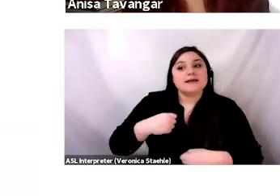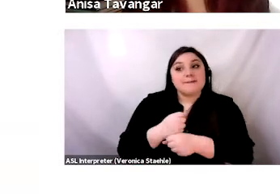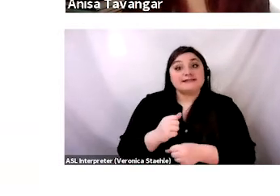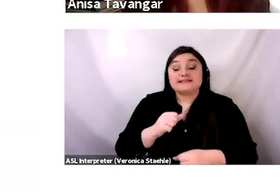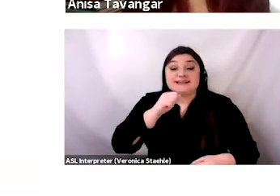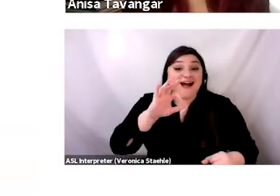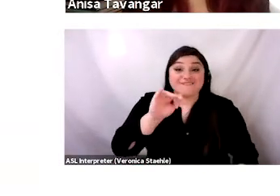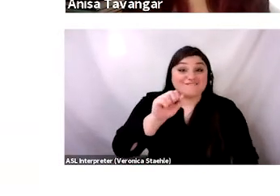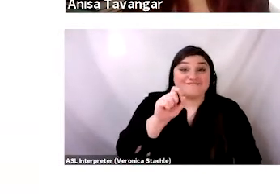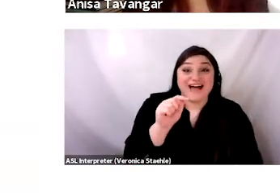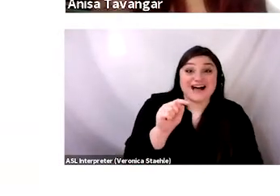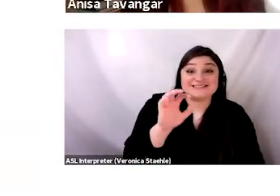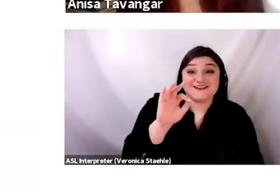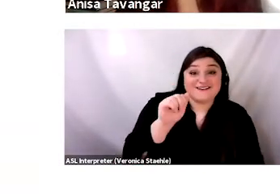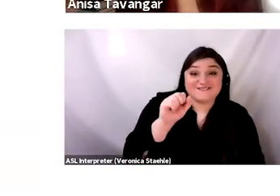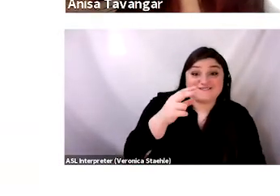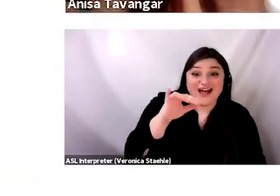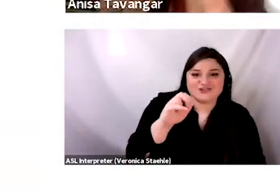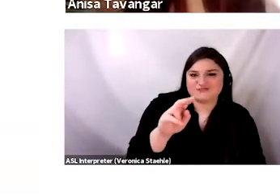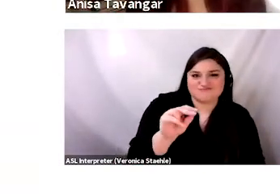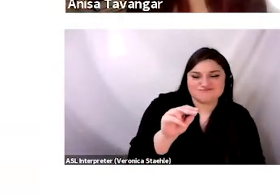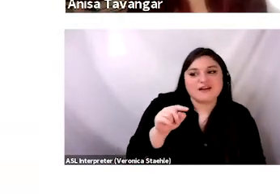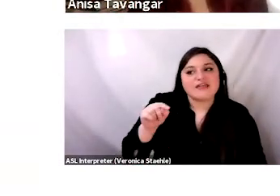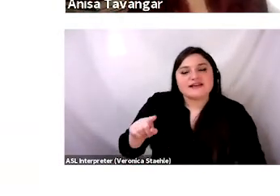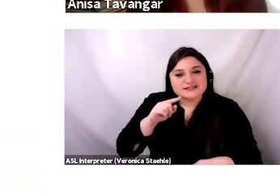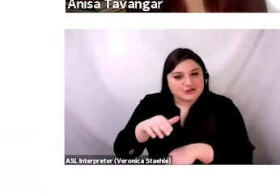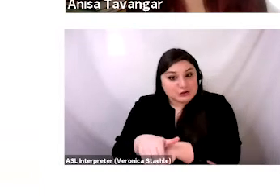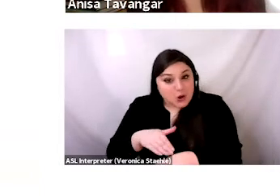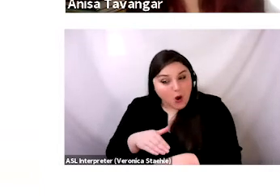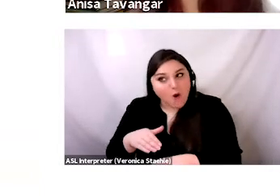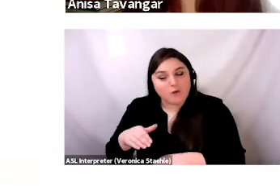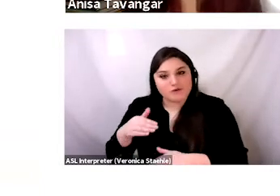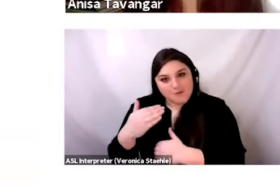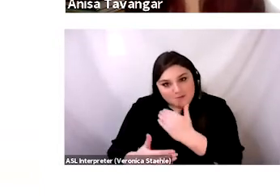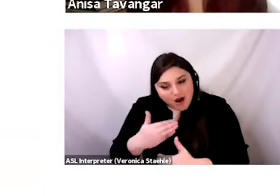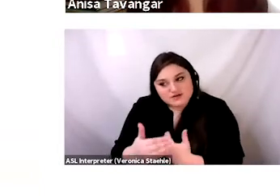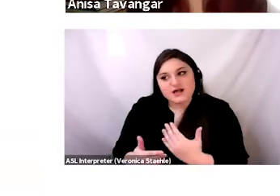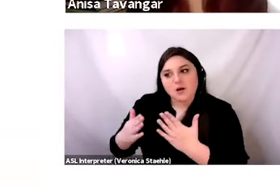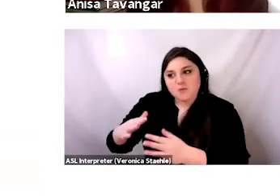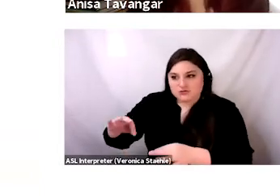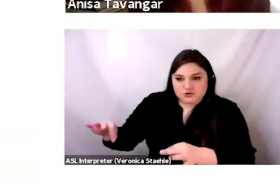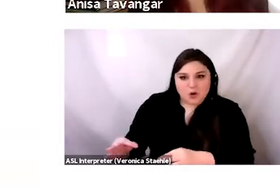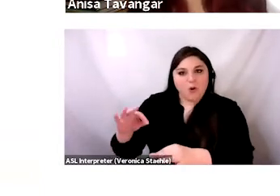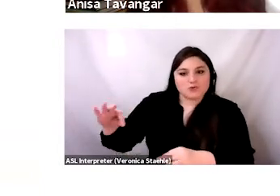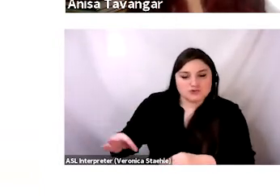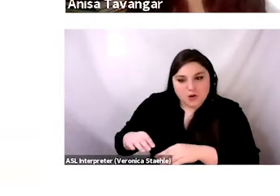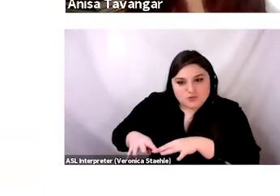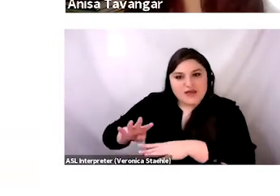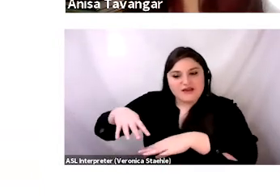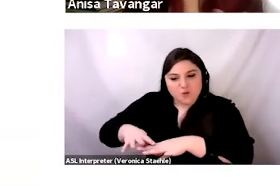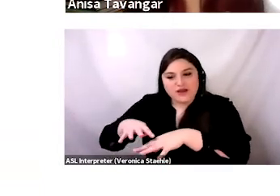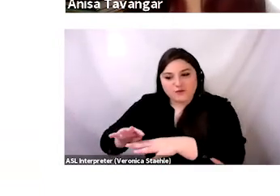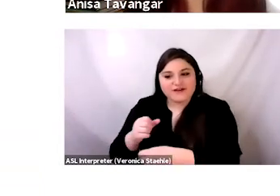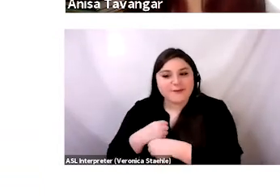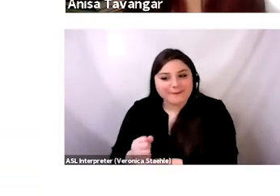process. And really considering this holistic ecosystem that exists behind a single garment, of how it was designed, how